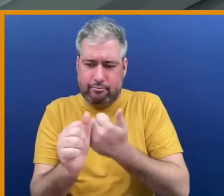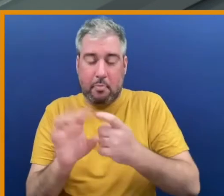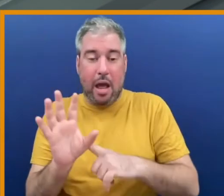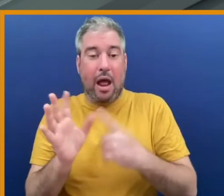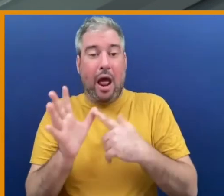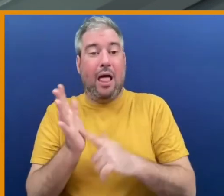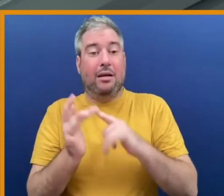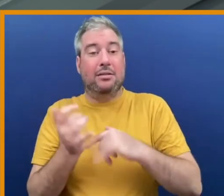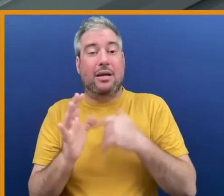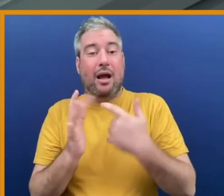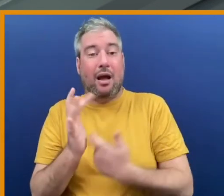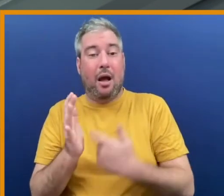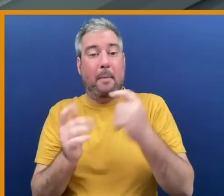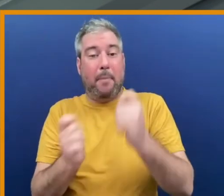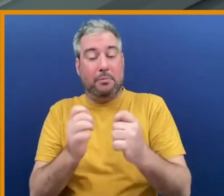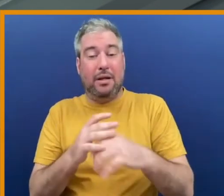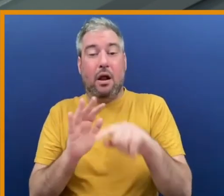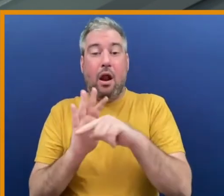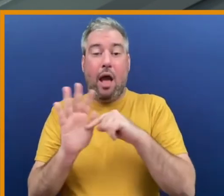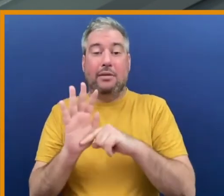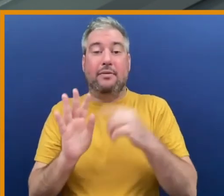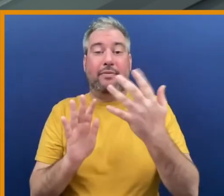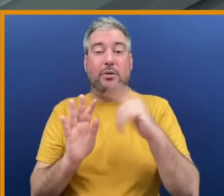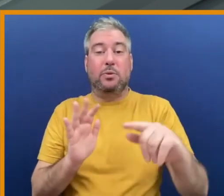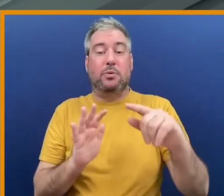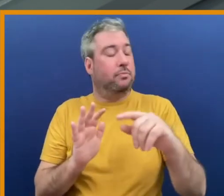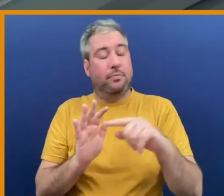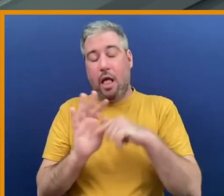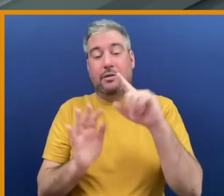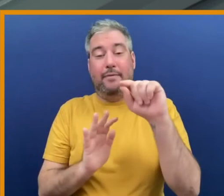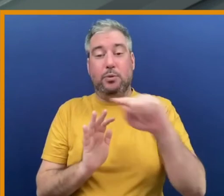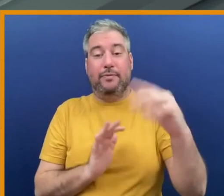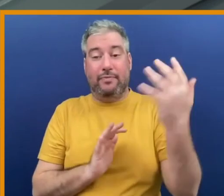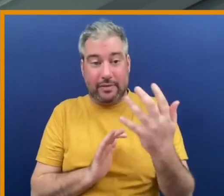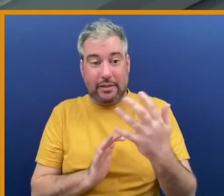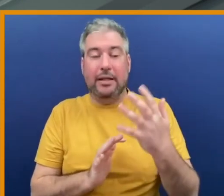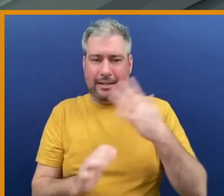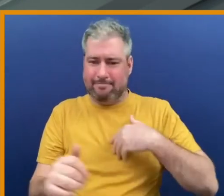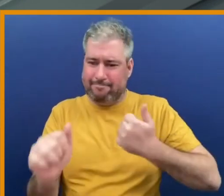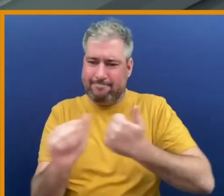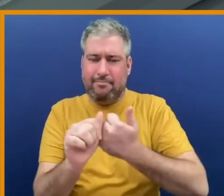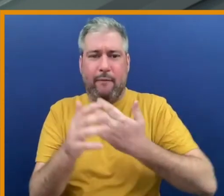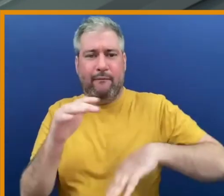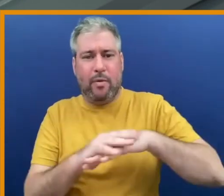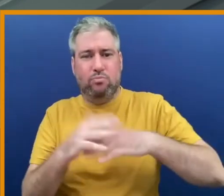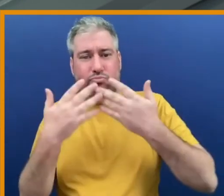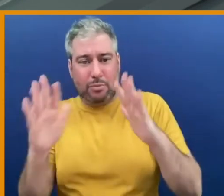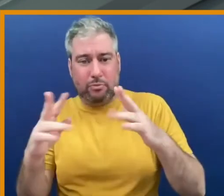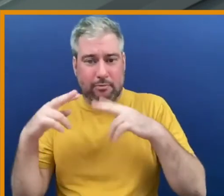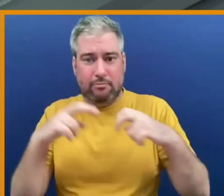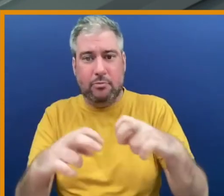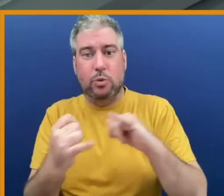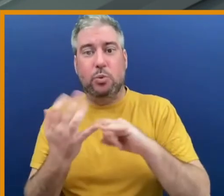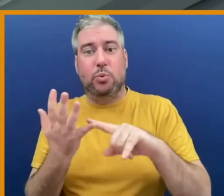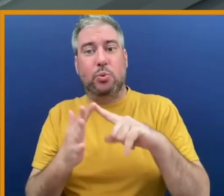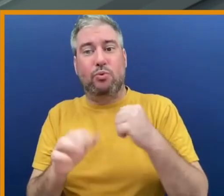any investigation of Sue Gray and the Metropolitan Police. Unless we see that full transparency, we cannot